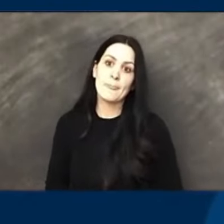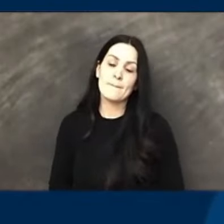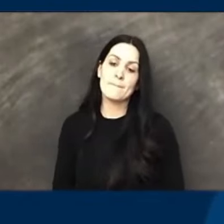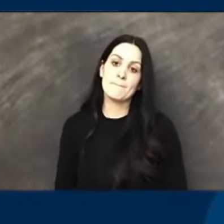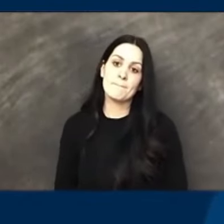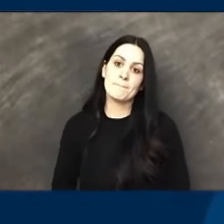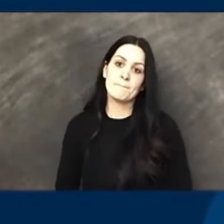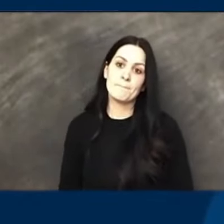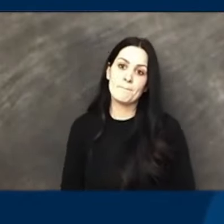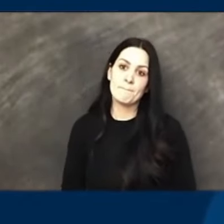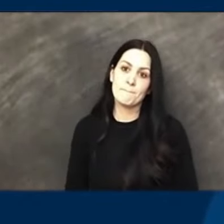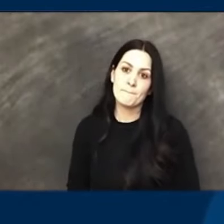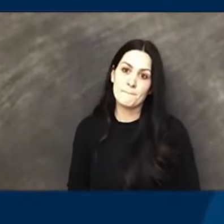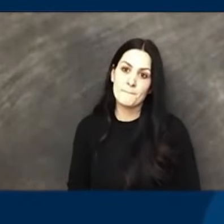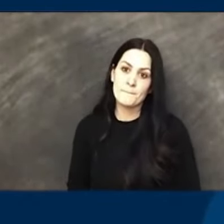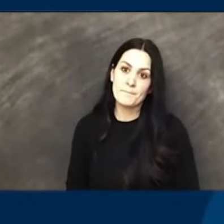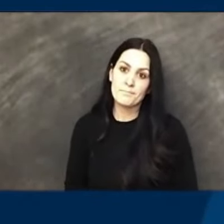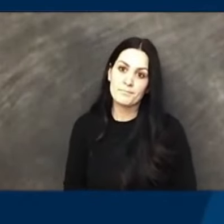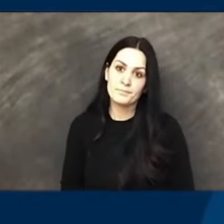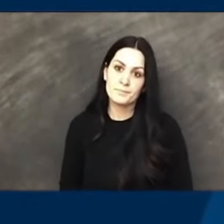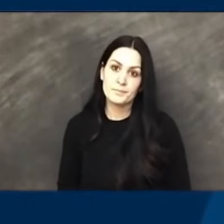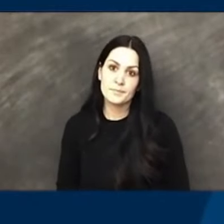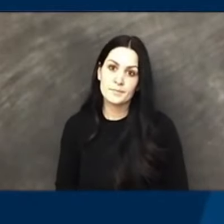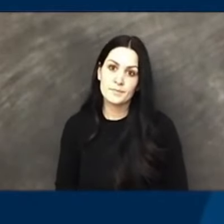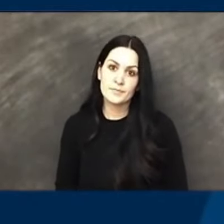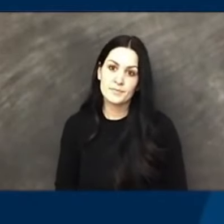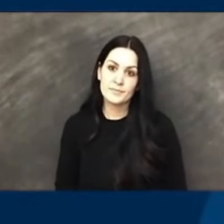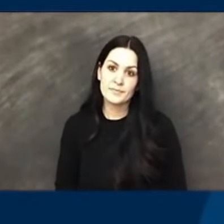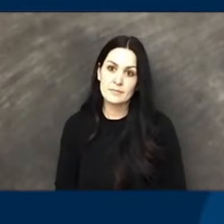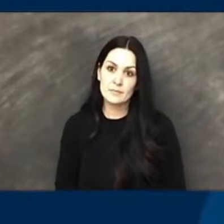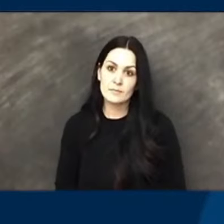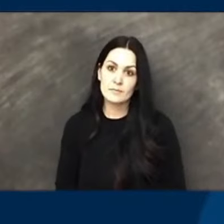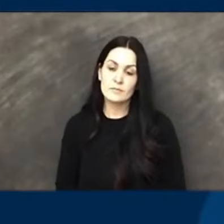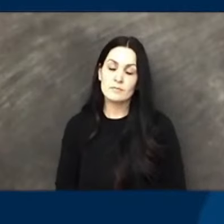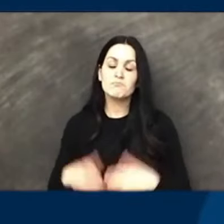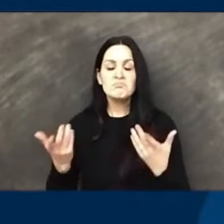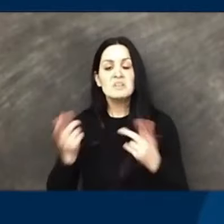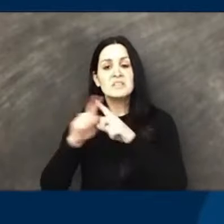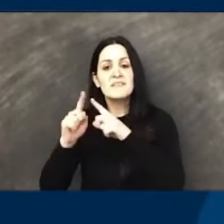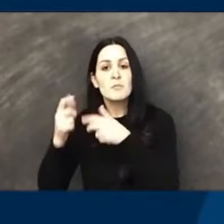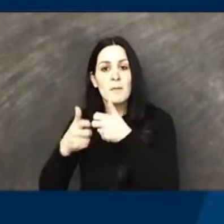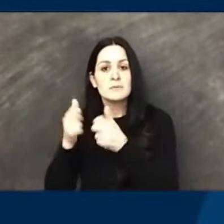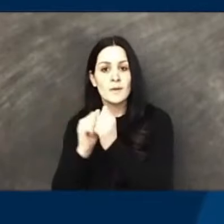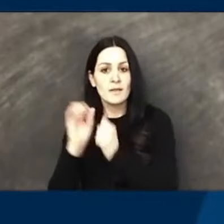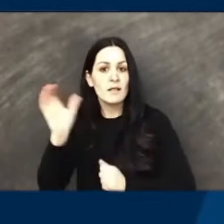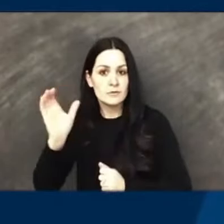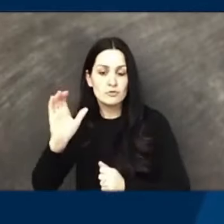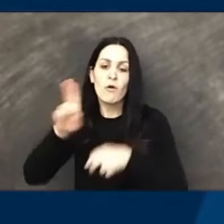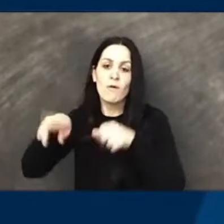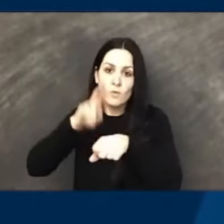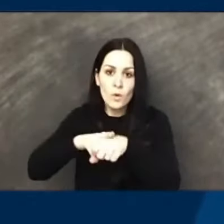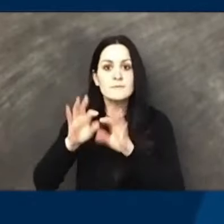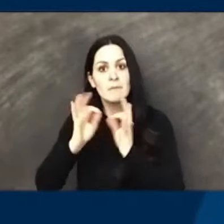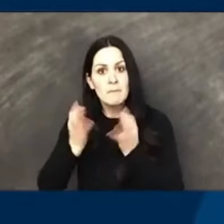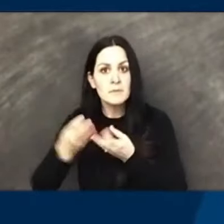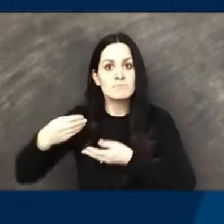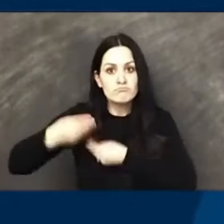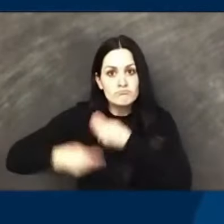So there are different, I think, issues with cholesterol. There are familial, again, genetic